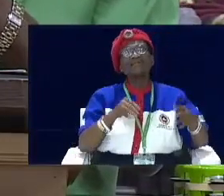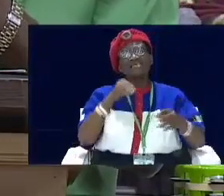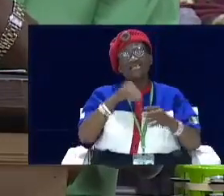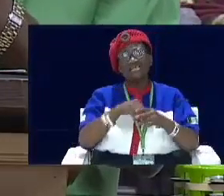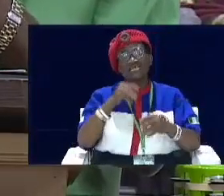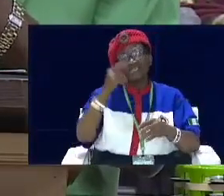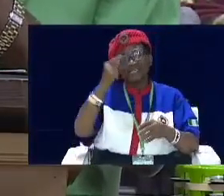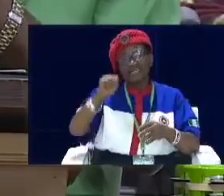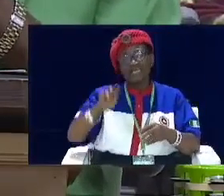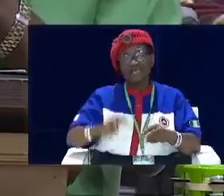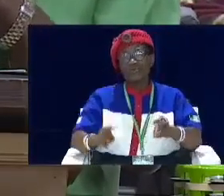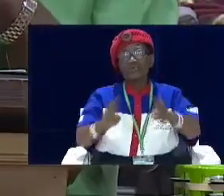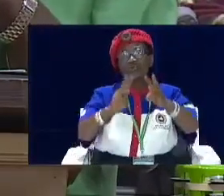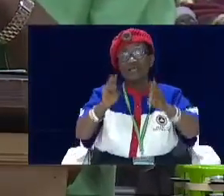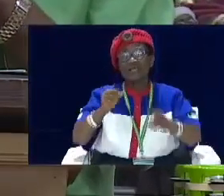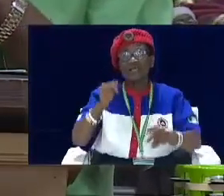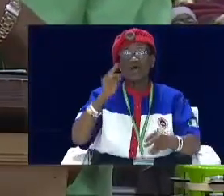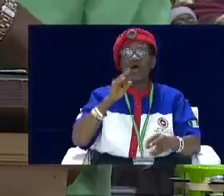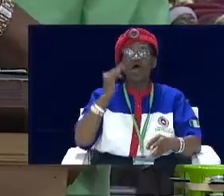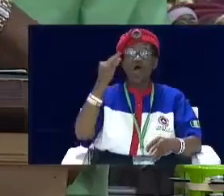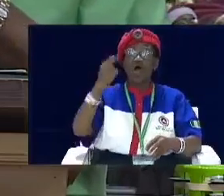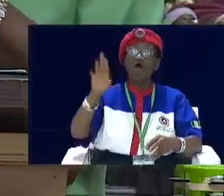die within a week.